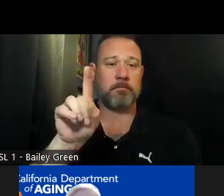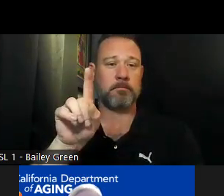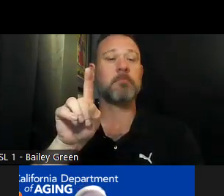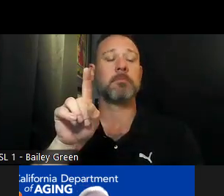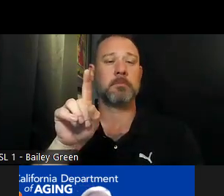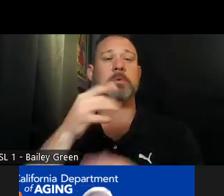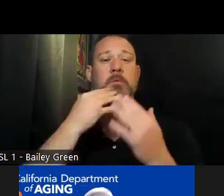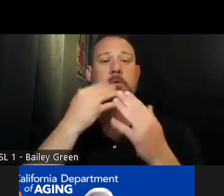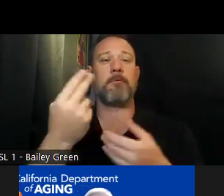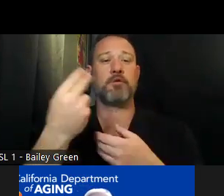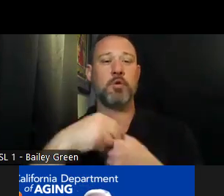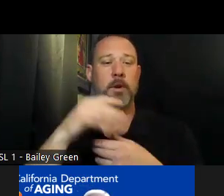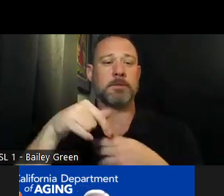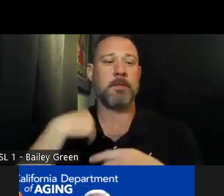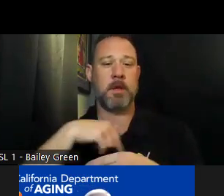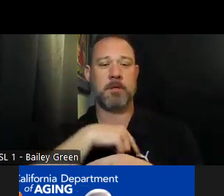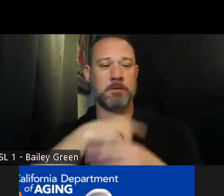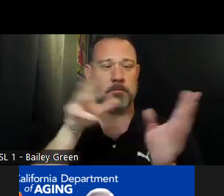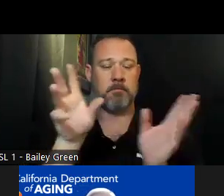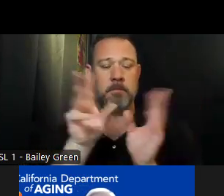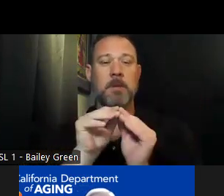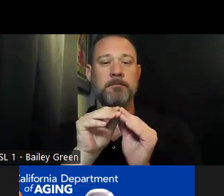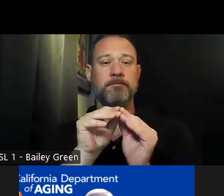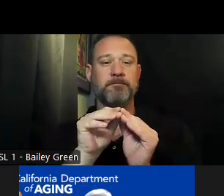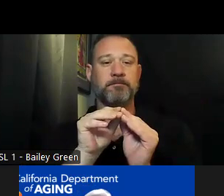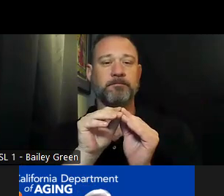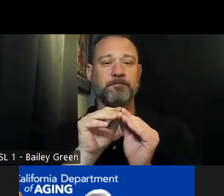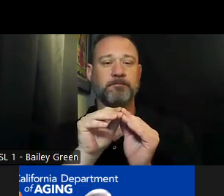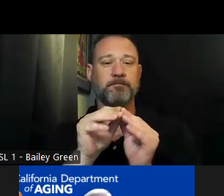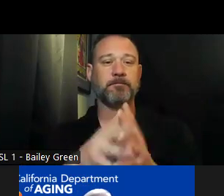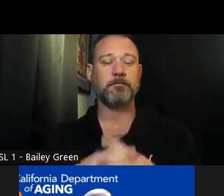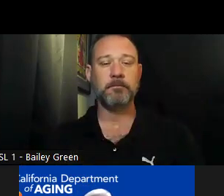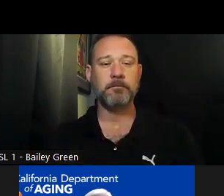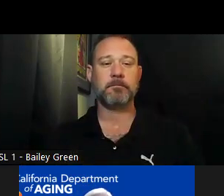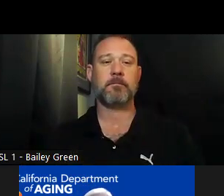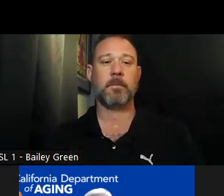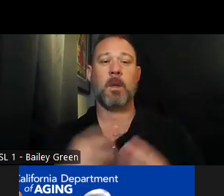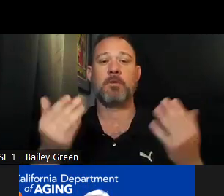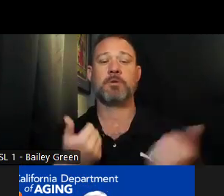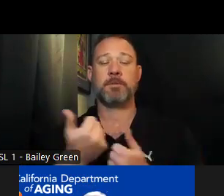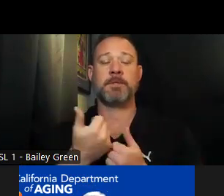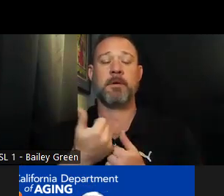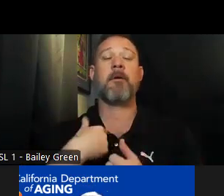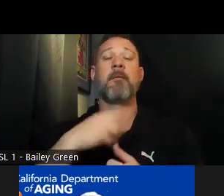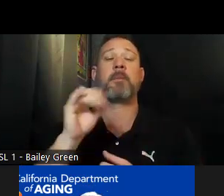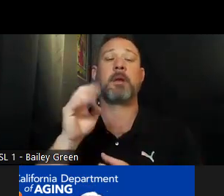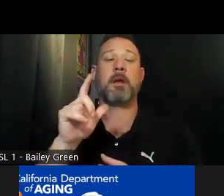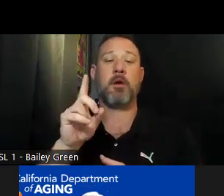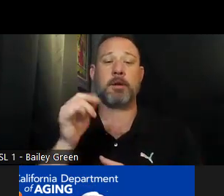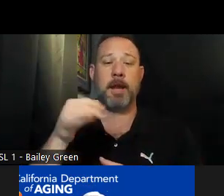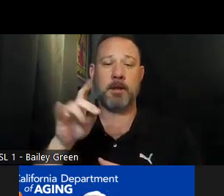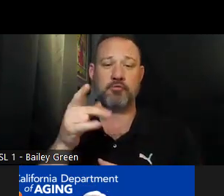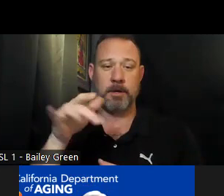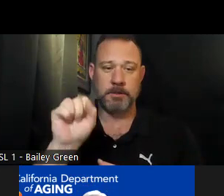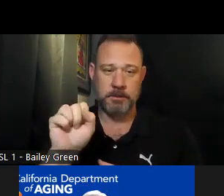us in this virtual space. I will introduce myself. I am Carol DeAndres. I am the